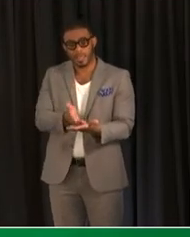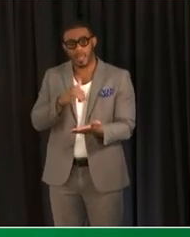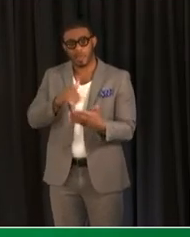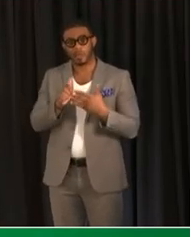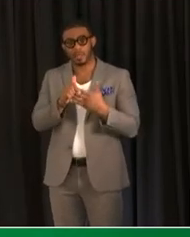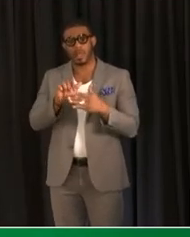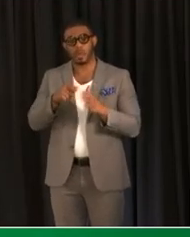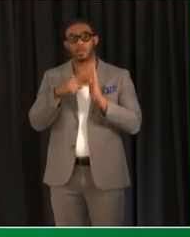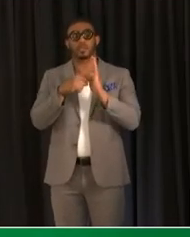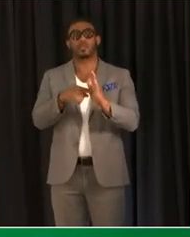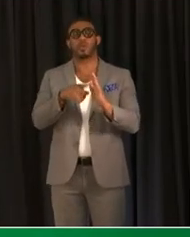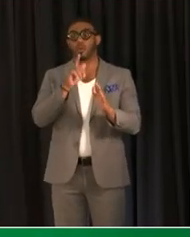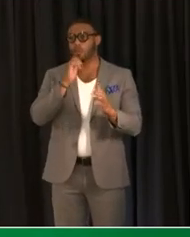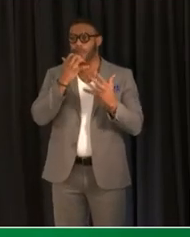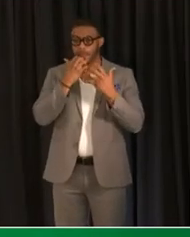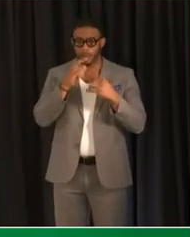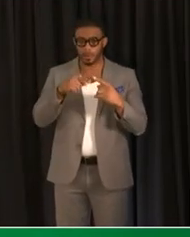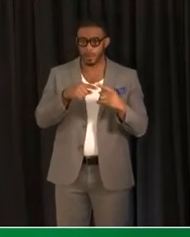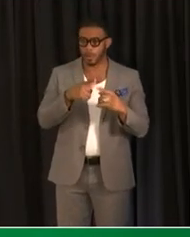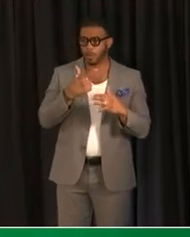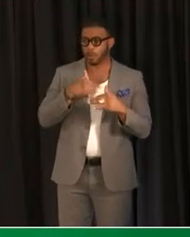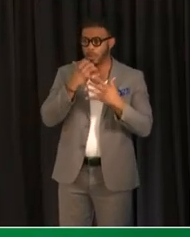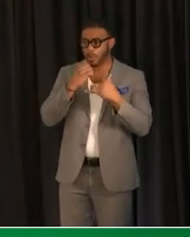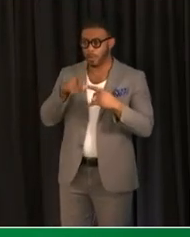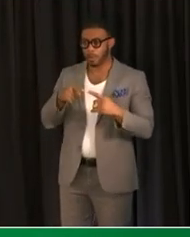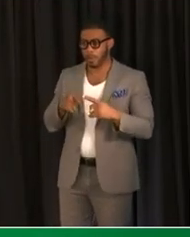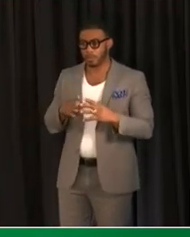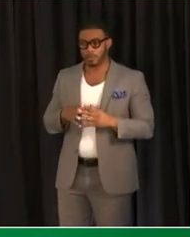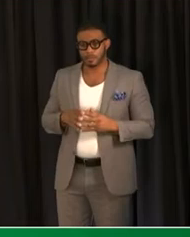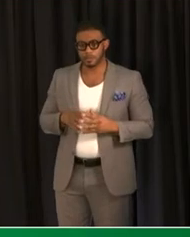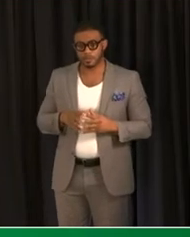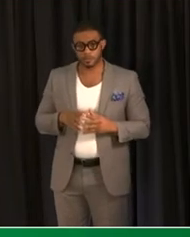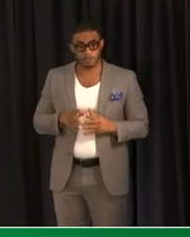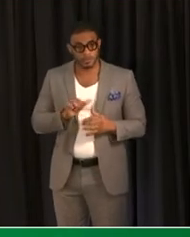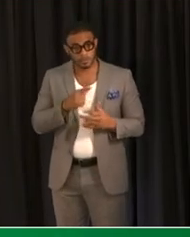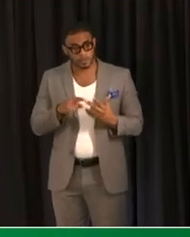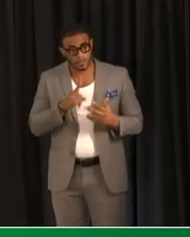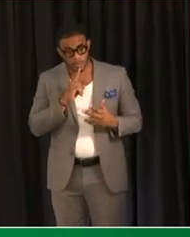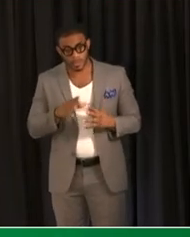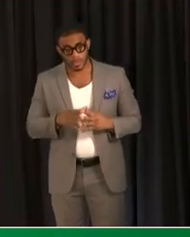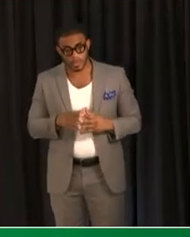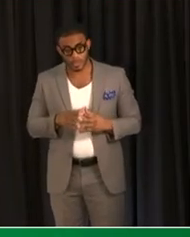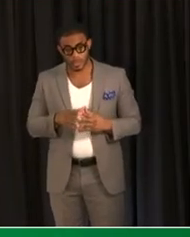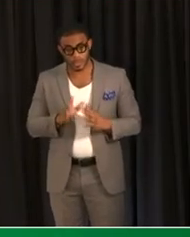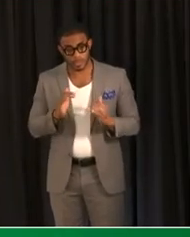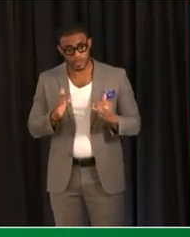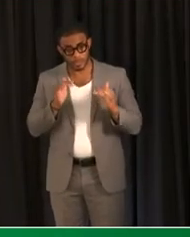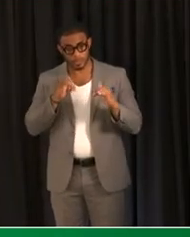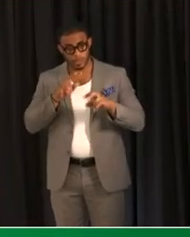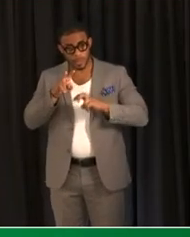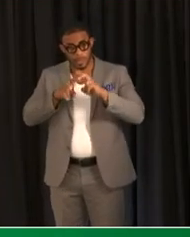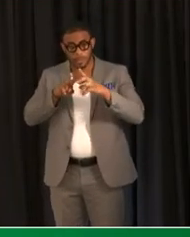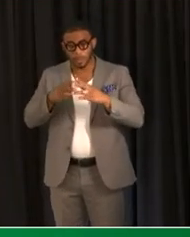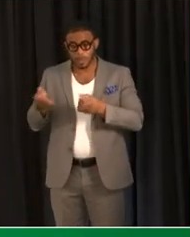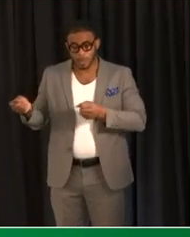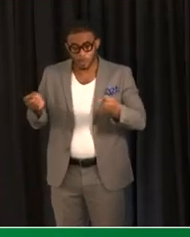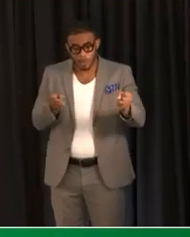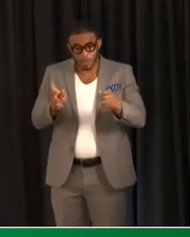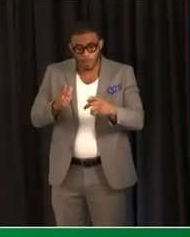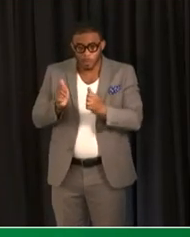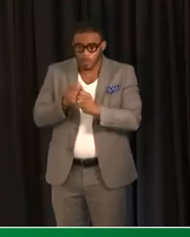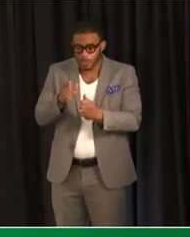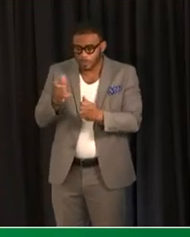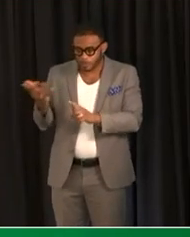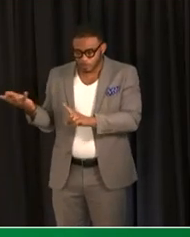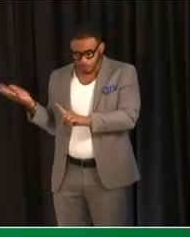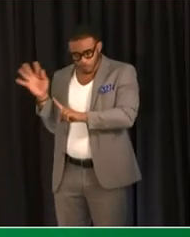how we lead, and it's how we show who we care about and what we care about. And then the other thing is, in lifting as we climb means bringing